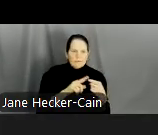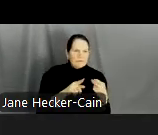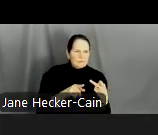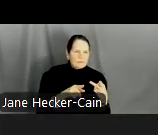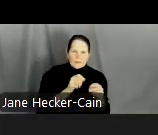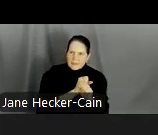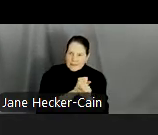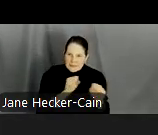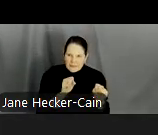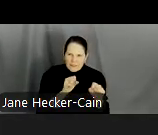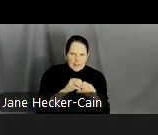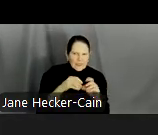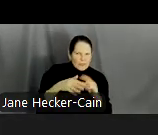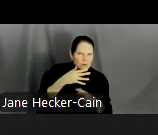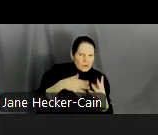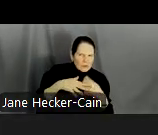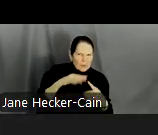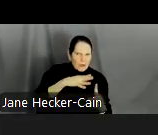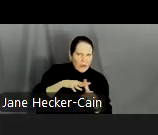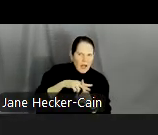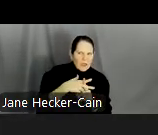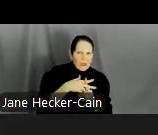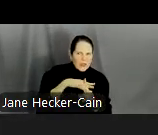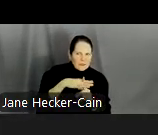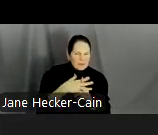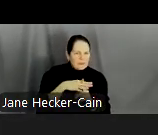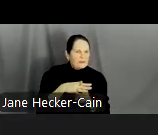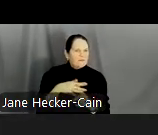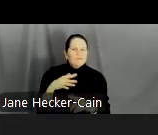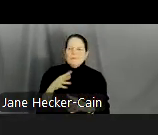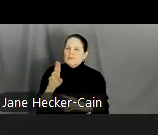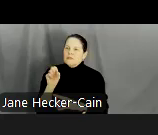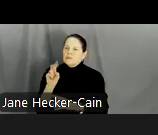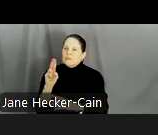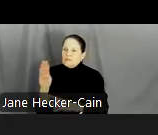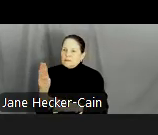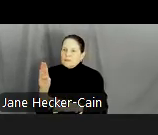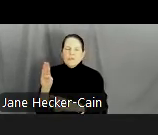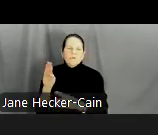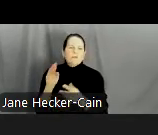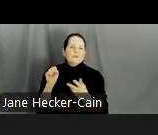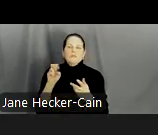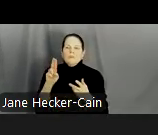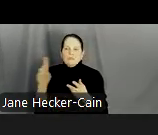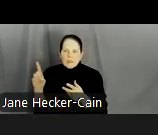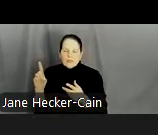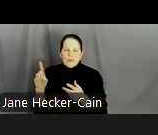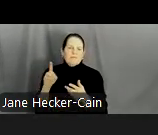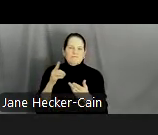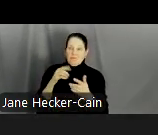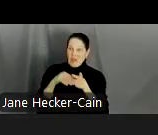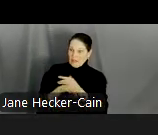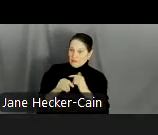social context, substance use, mental health, employment, access to